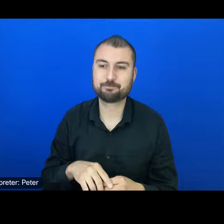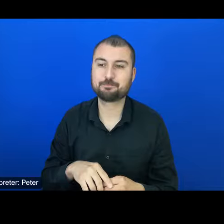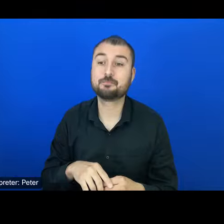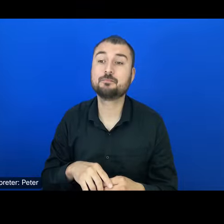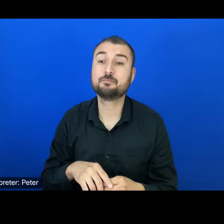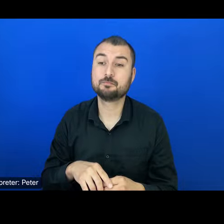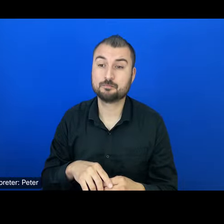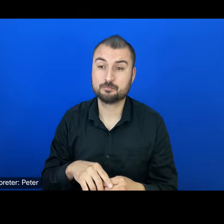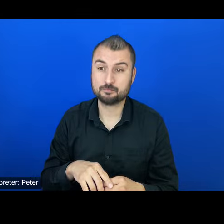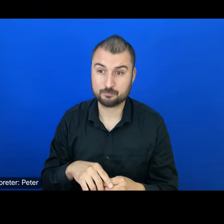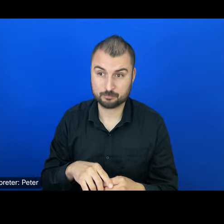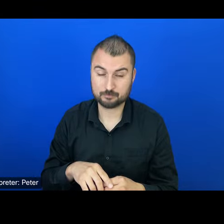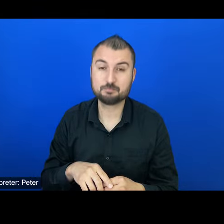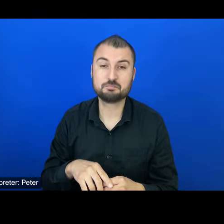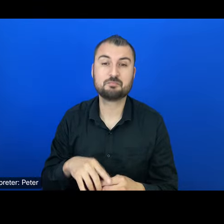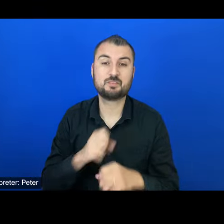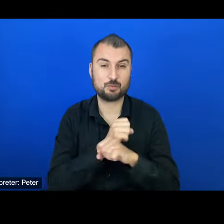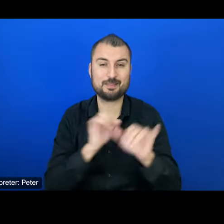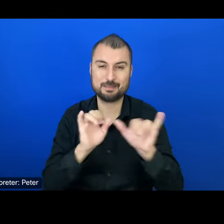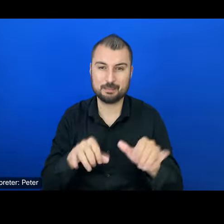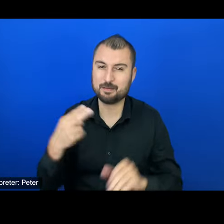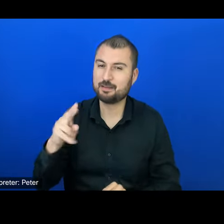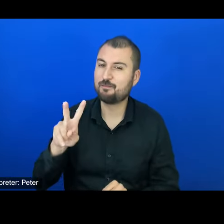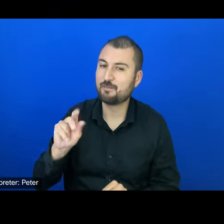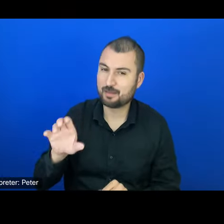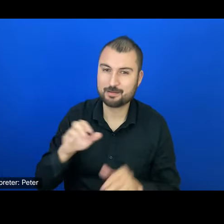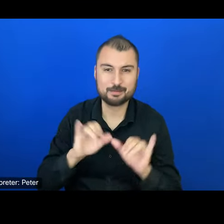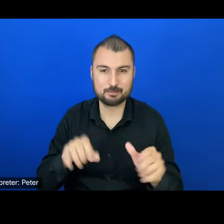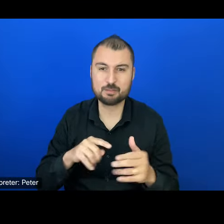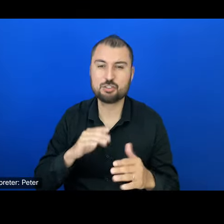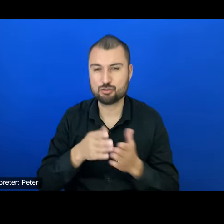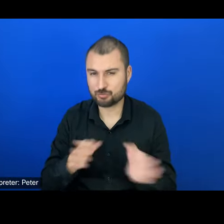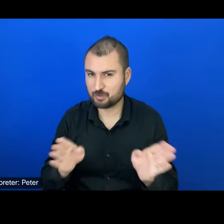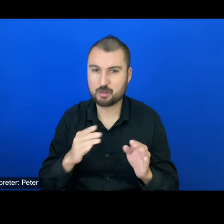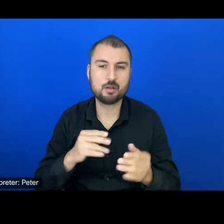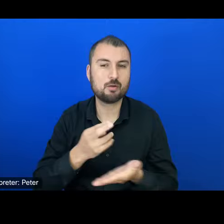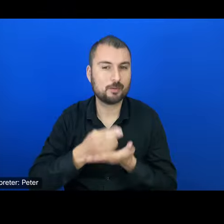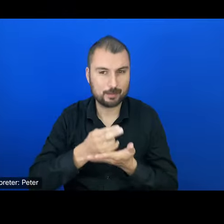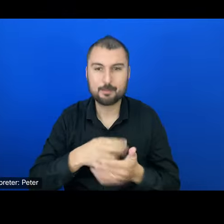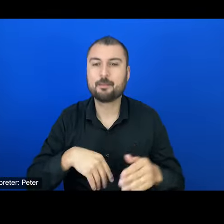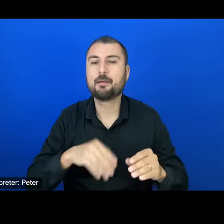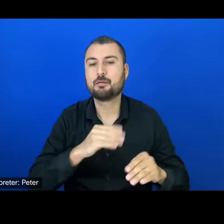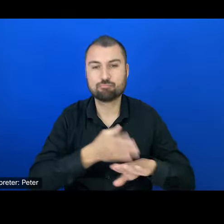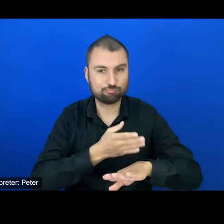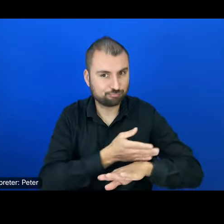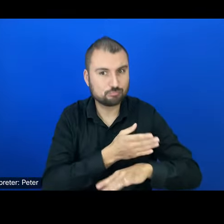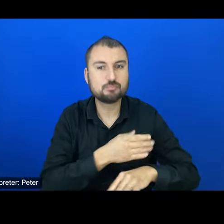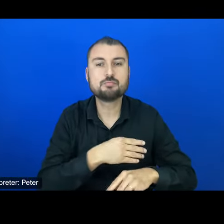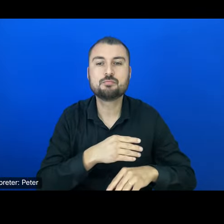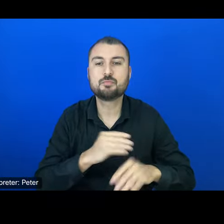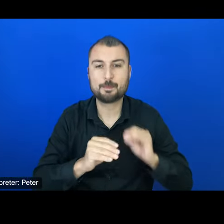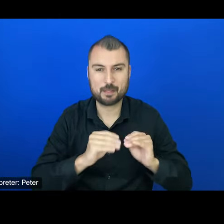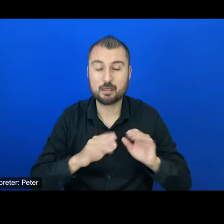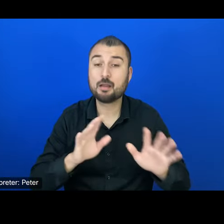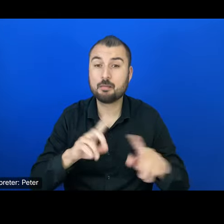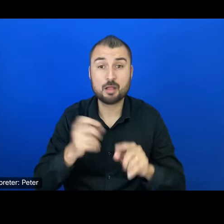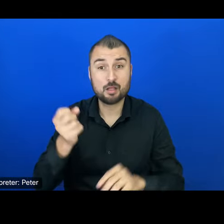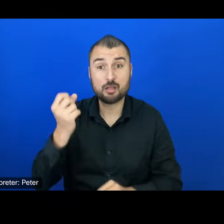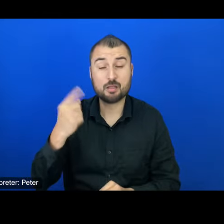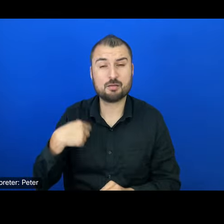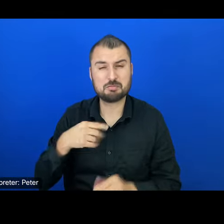there is safety security systems, HVAC systems, general repair, and rehab. And those are, again, the three main areas. There